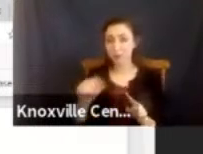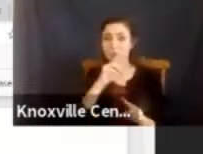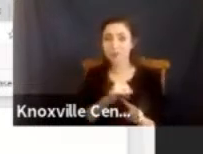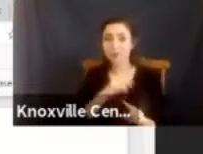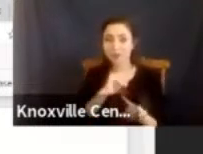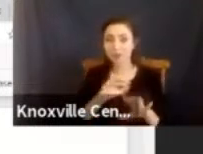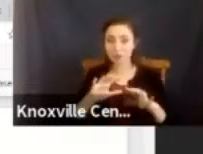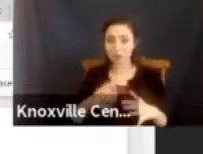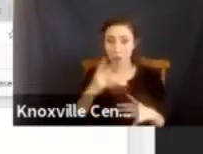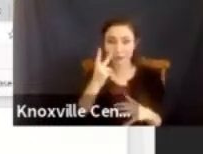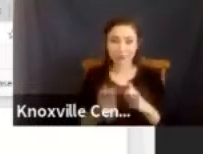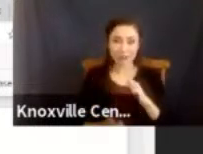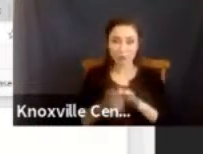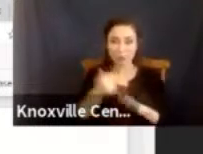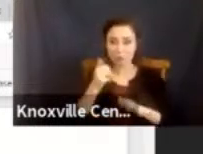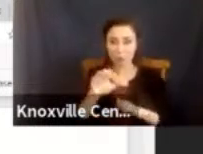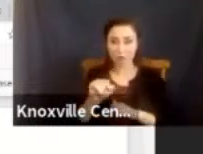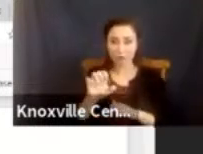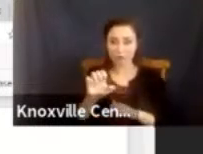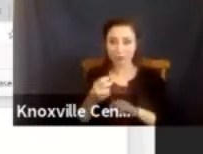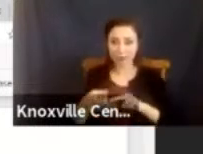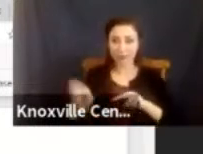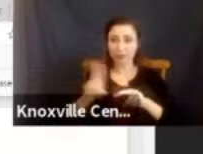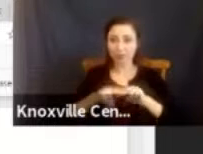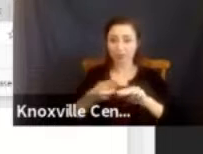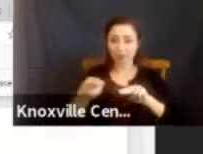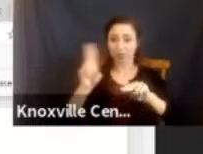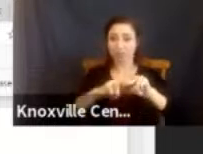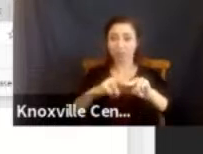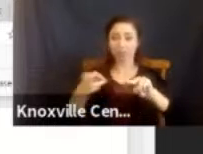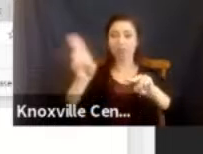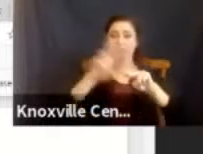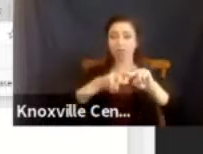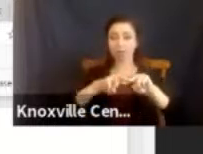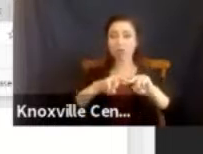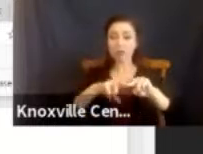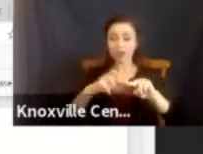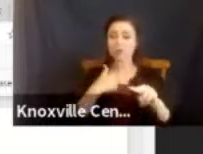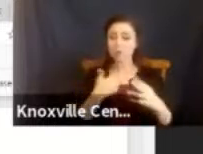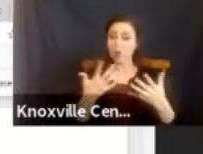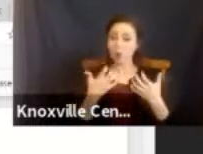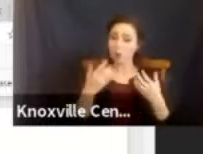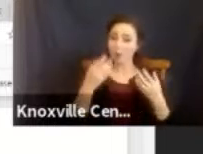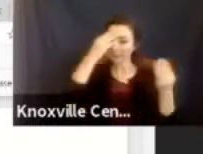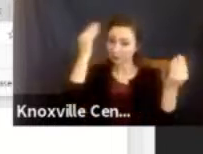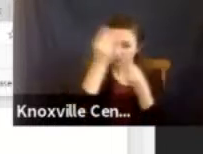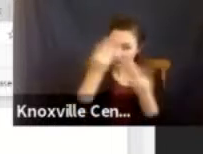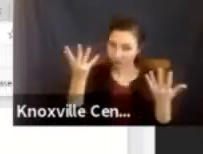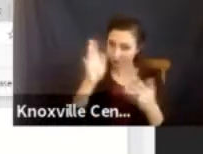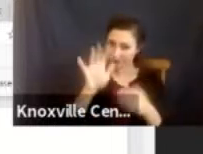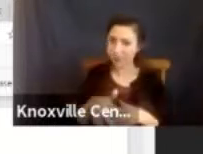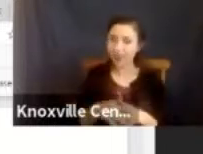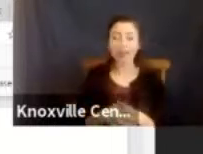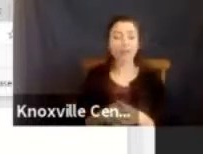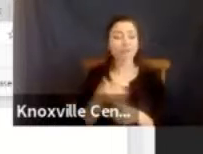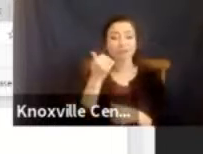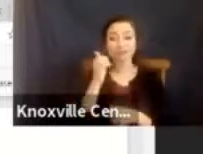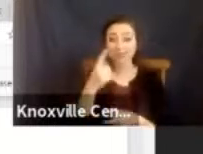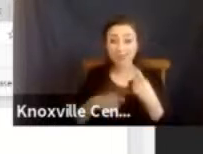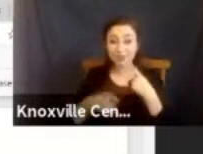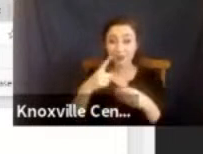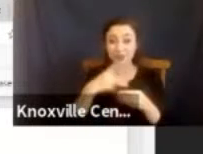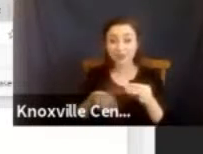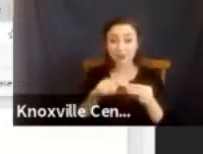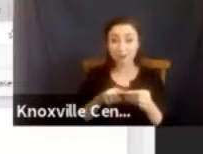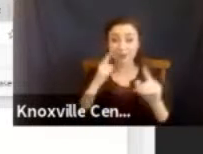age group where we're seeing the most cases in our community. So I just wanted you to have that information. Any questions about the